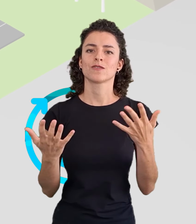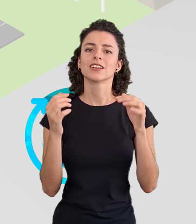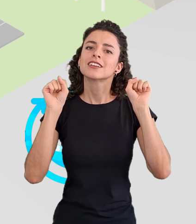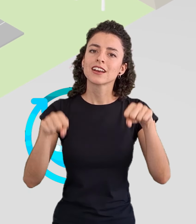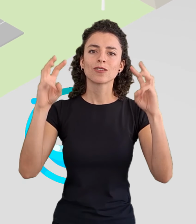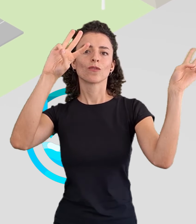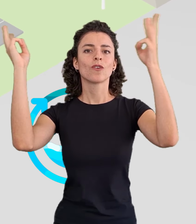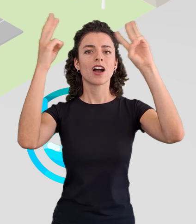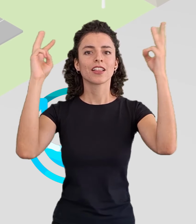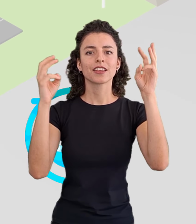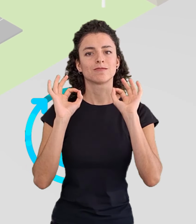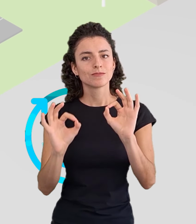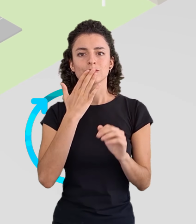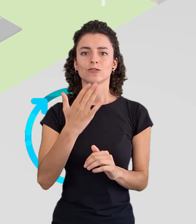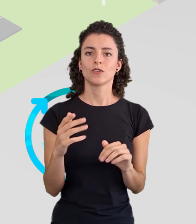strategic goals.